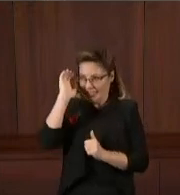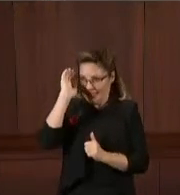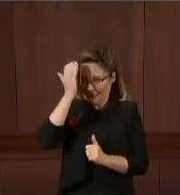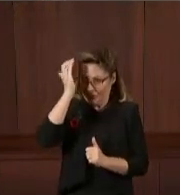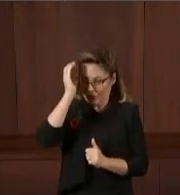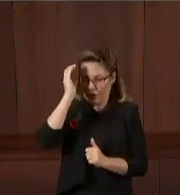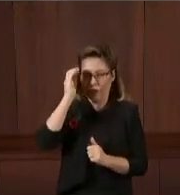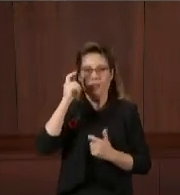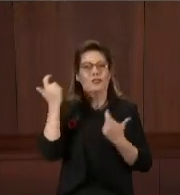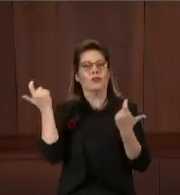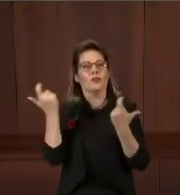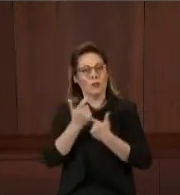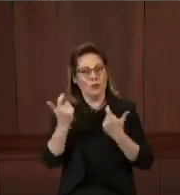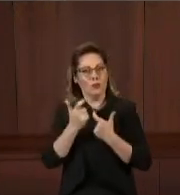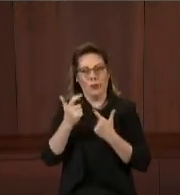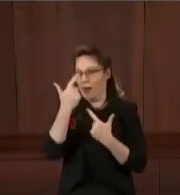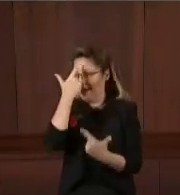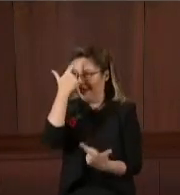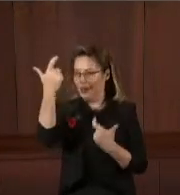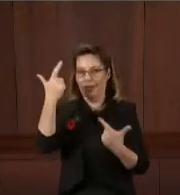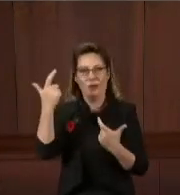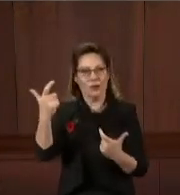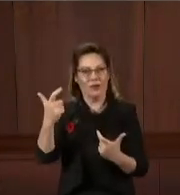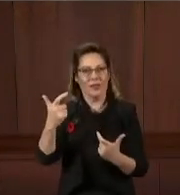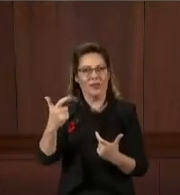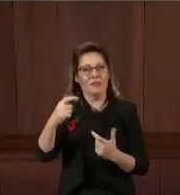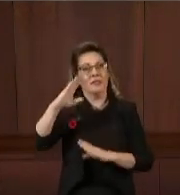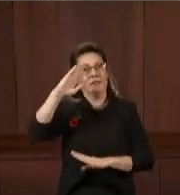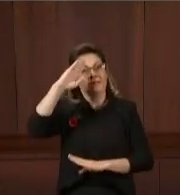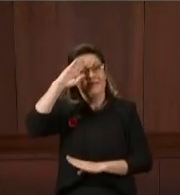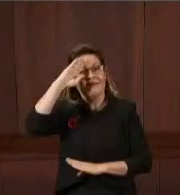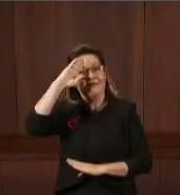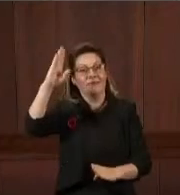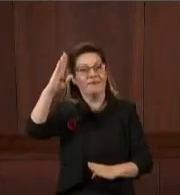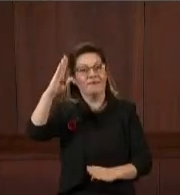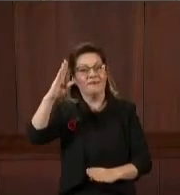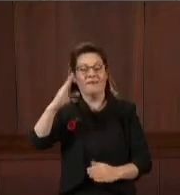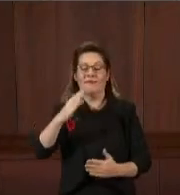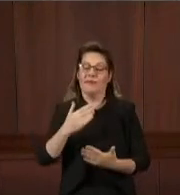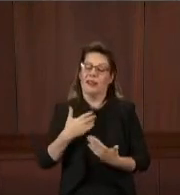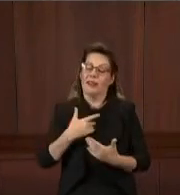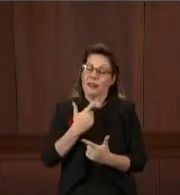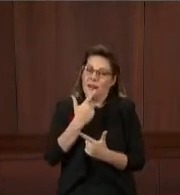through. Farewell, and thank you again for joining us today. We